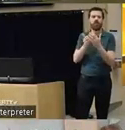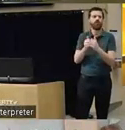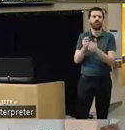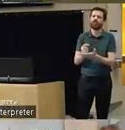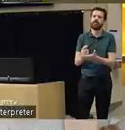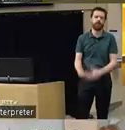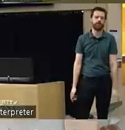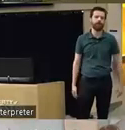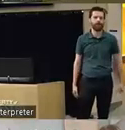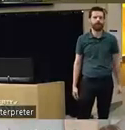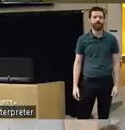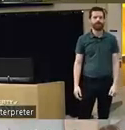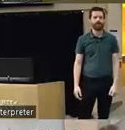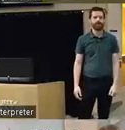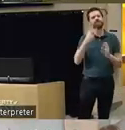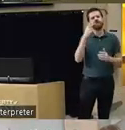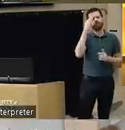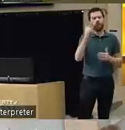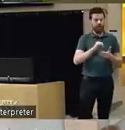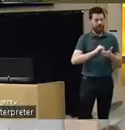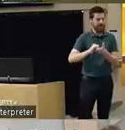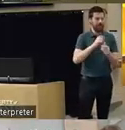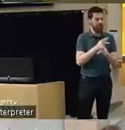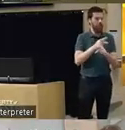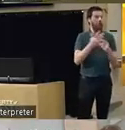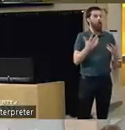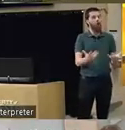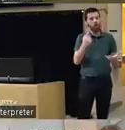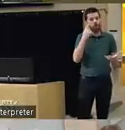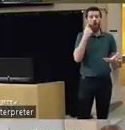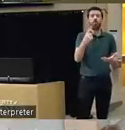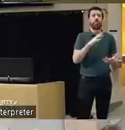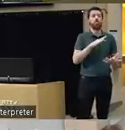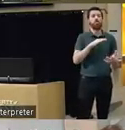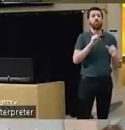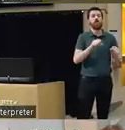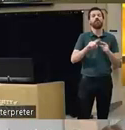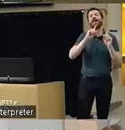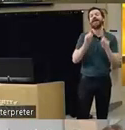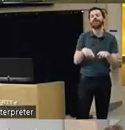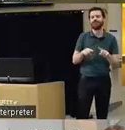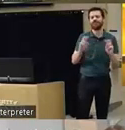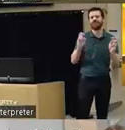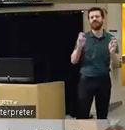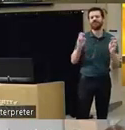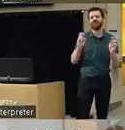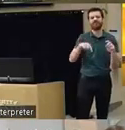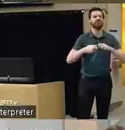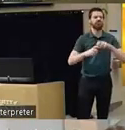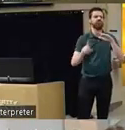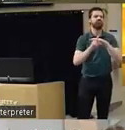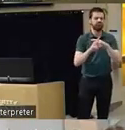So you can begin to see why collaborative care is thought of as one potential answer to this issue. We see